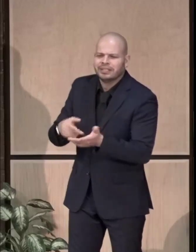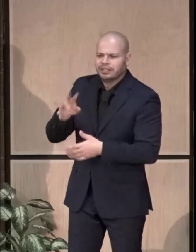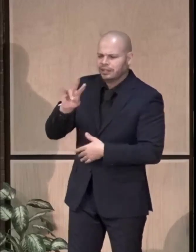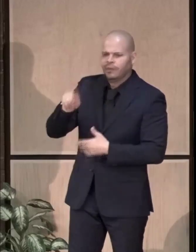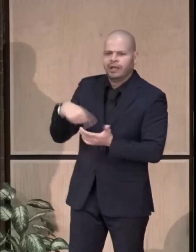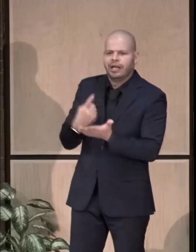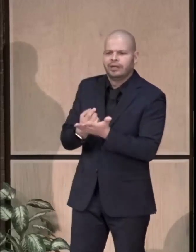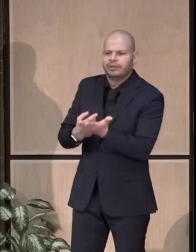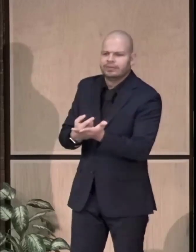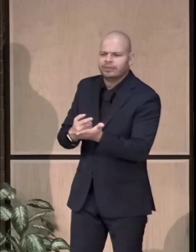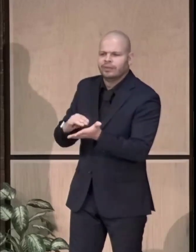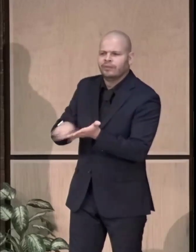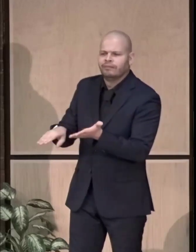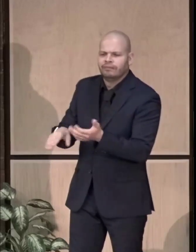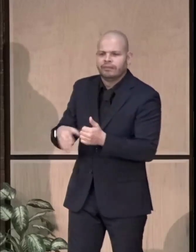kind of refreshing memory, a